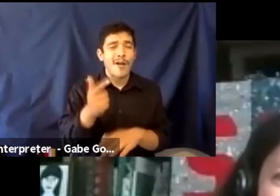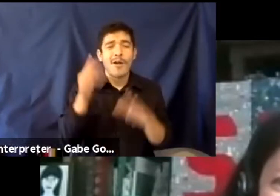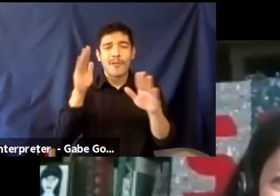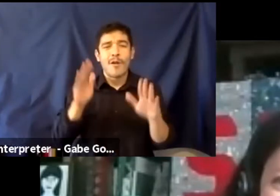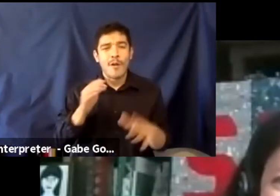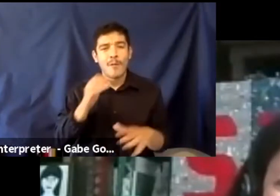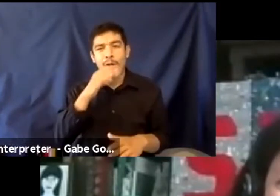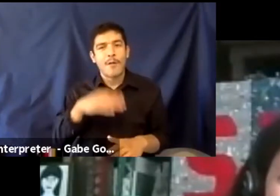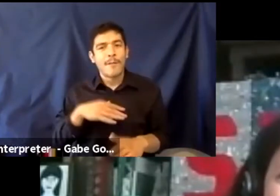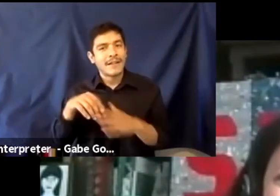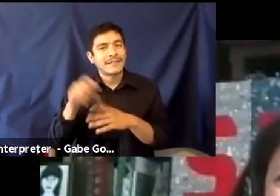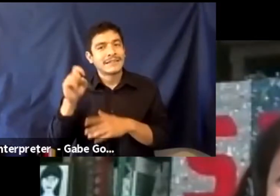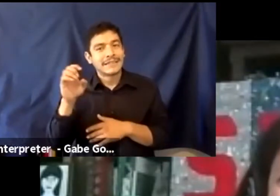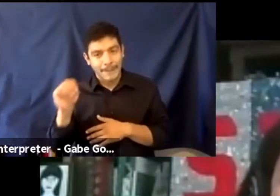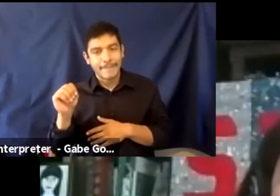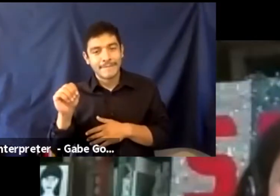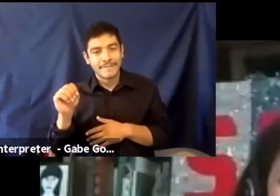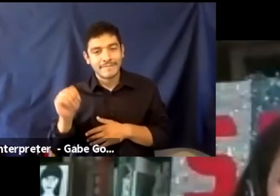women in STEM.